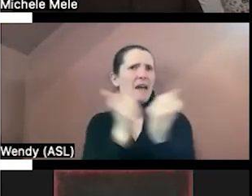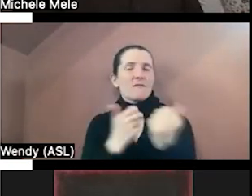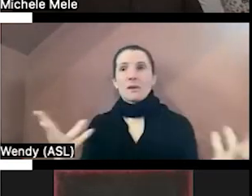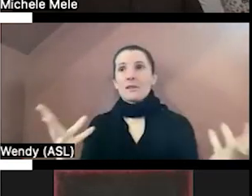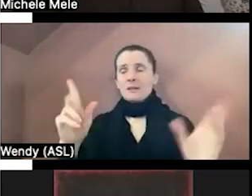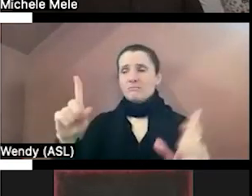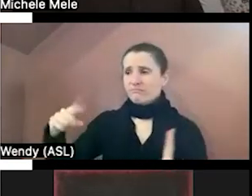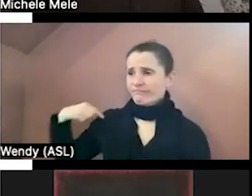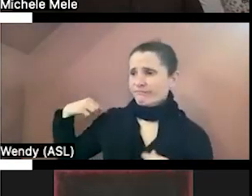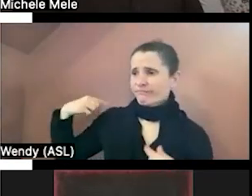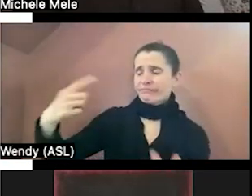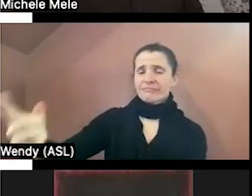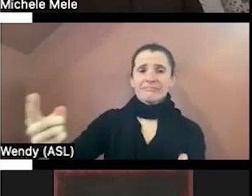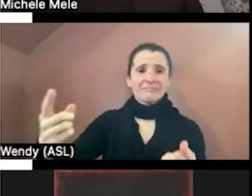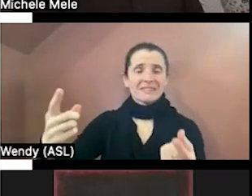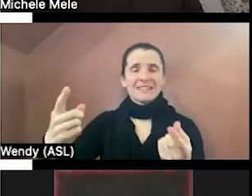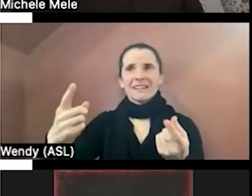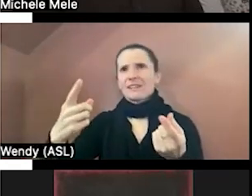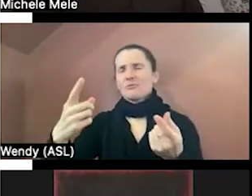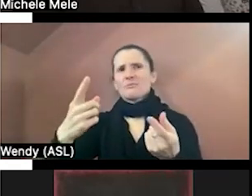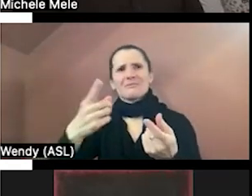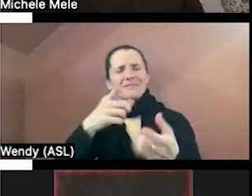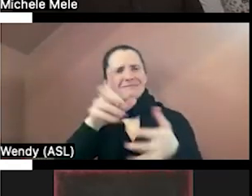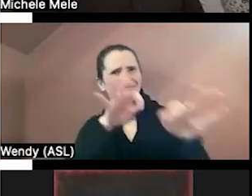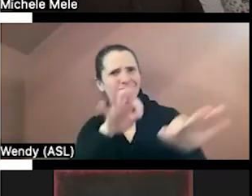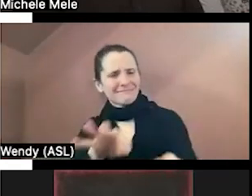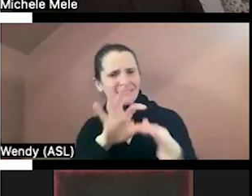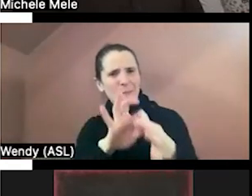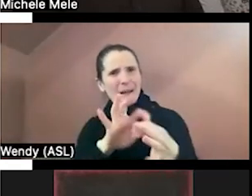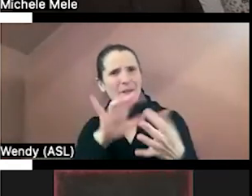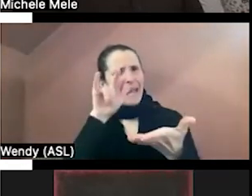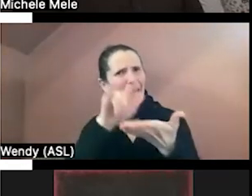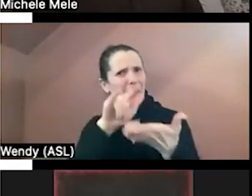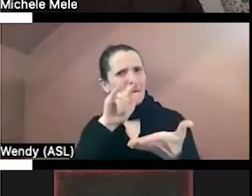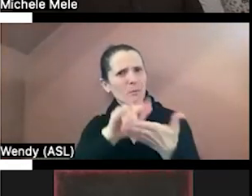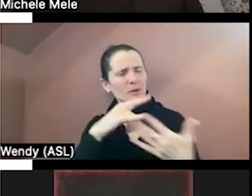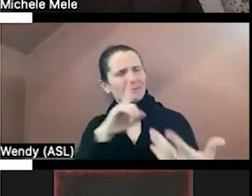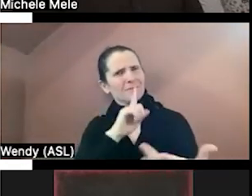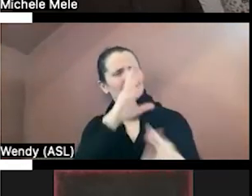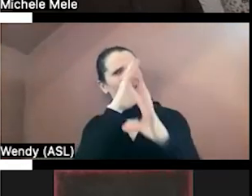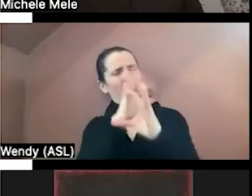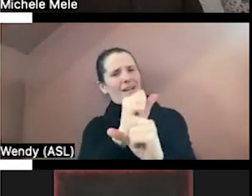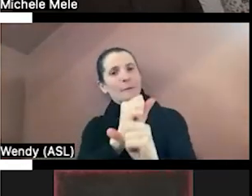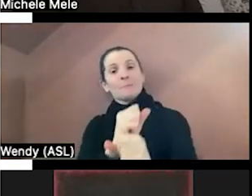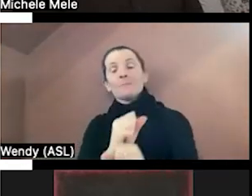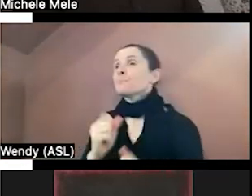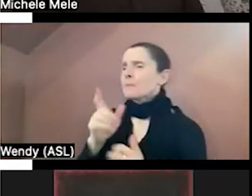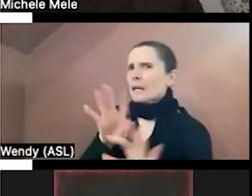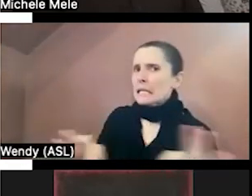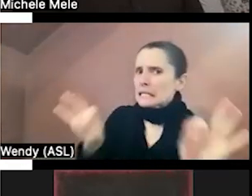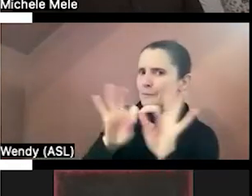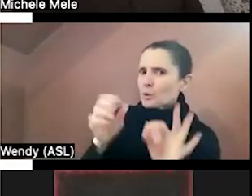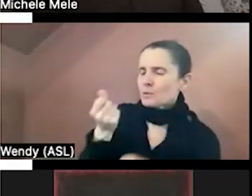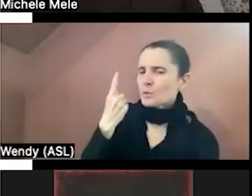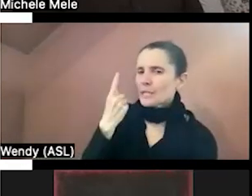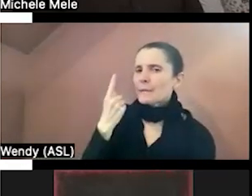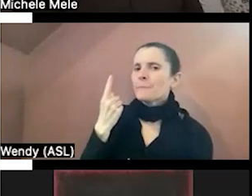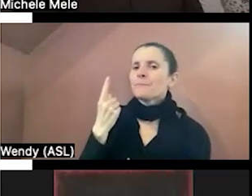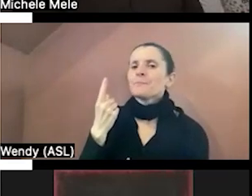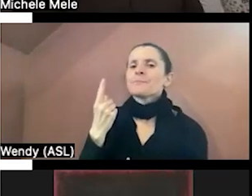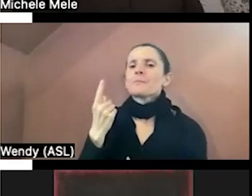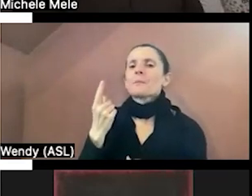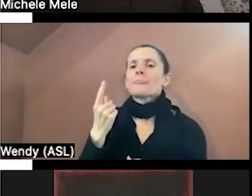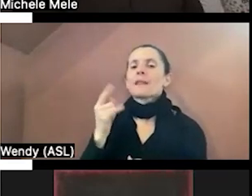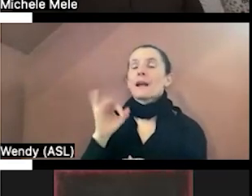the airport. I thought it was really interesting how you And it's connected with. very important to understand that if you take the